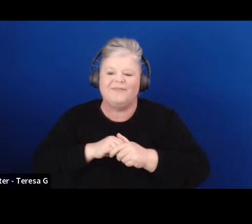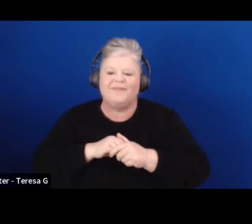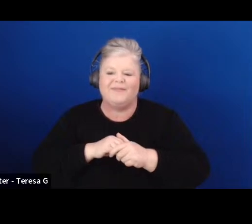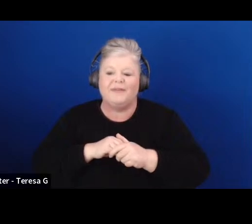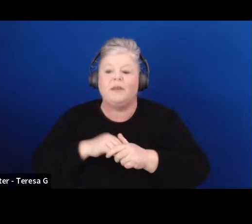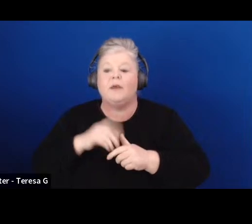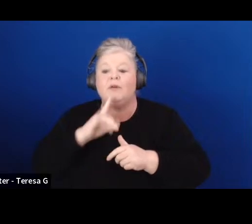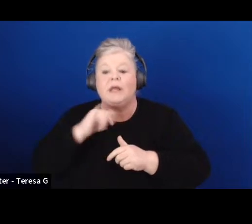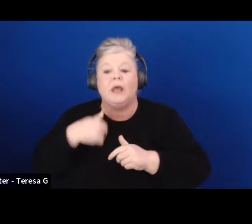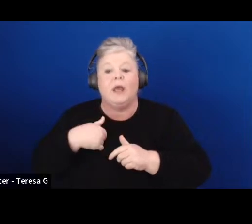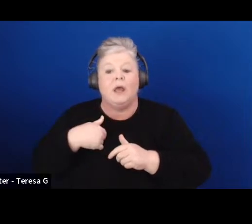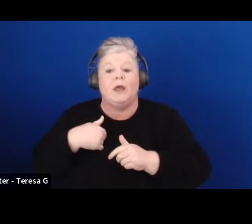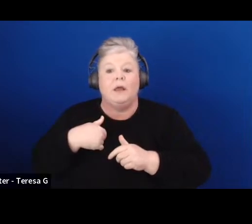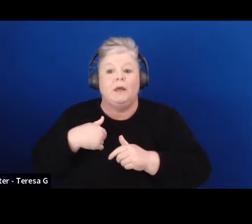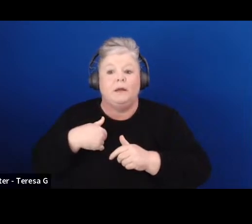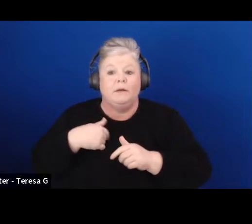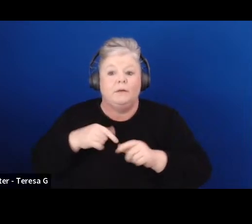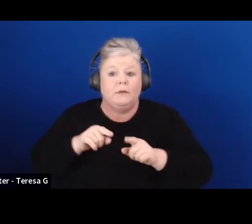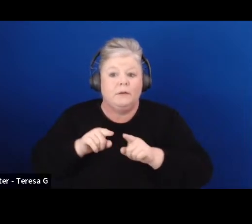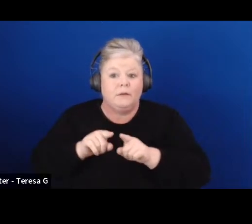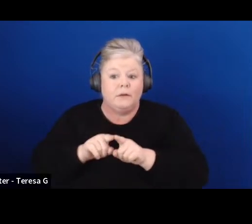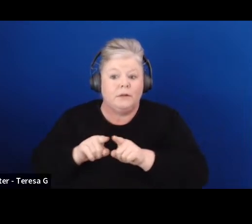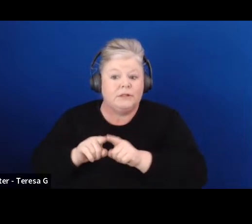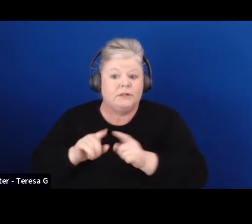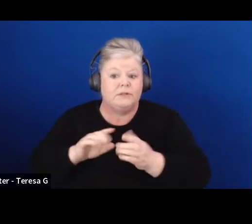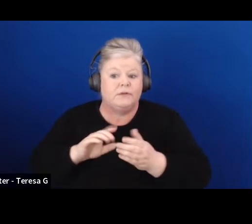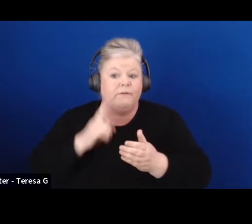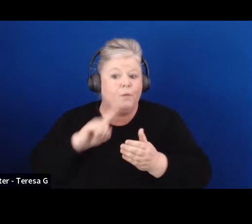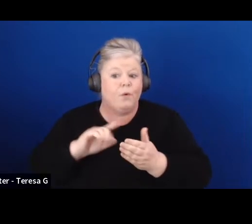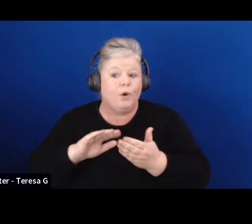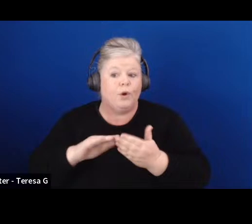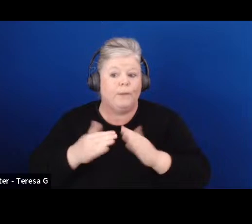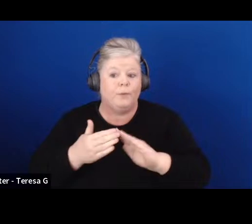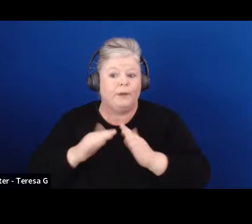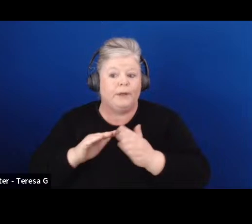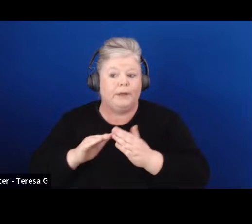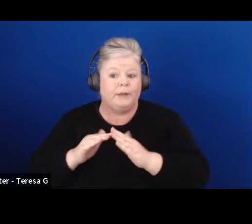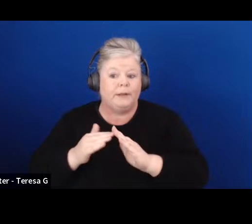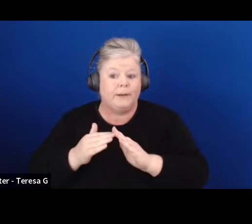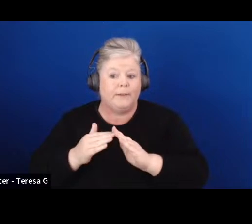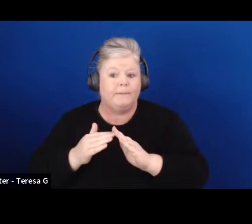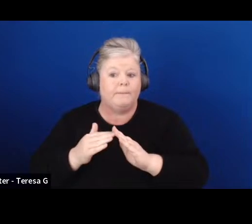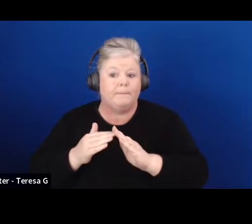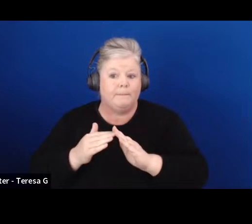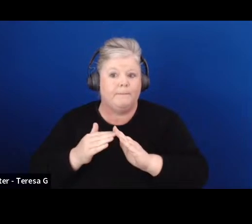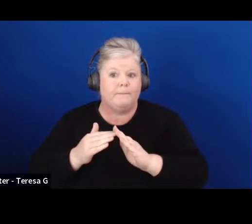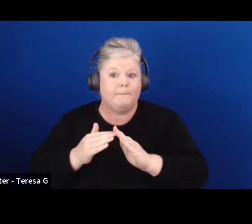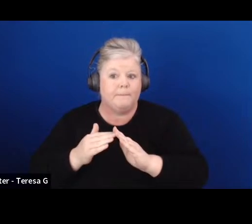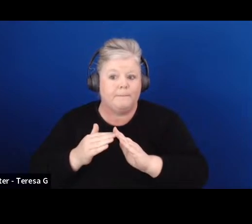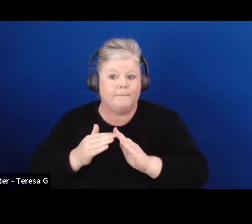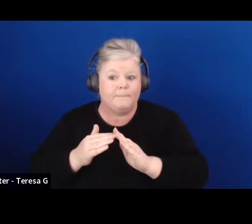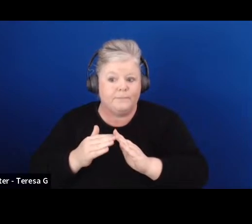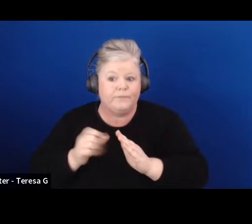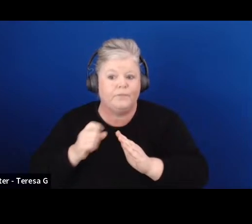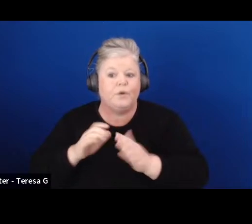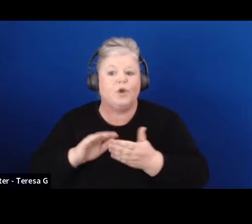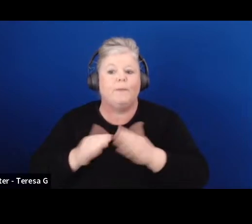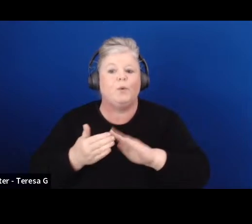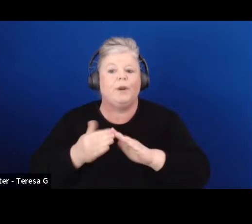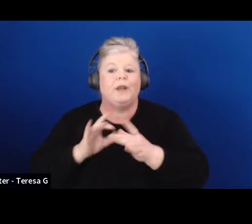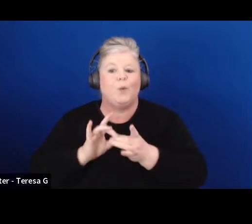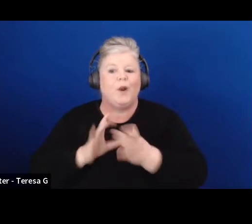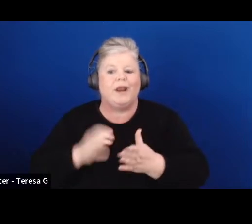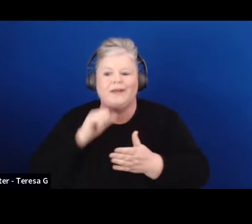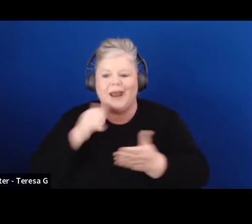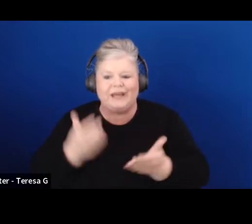As for community relation, we have Rena, our community engagement coordinator, is not here today, so I'll